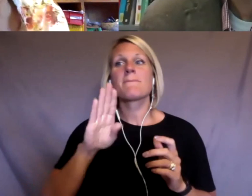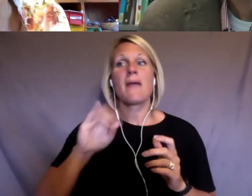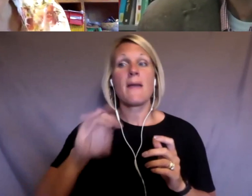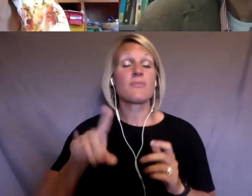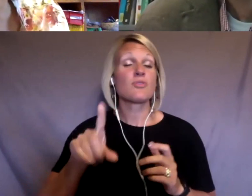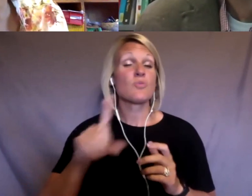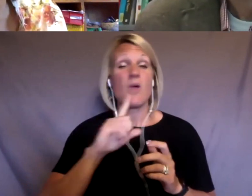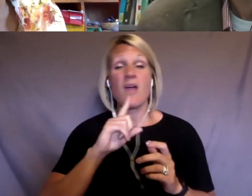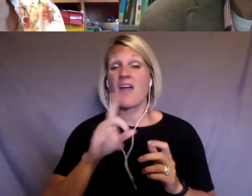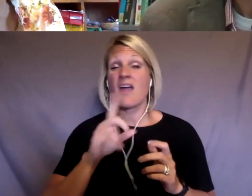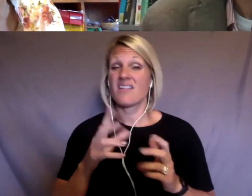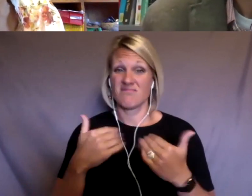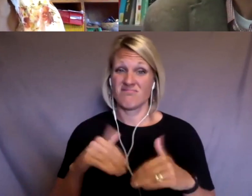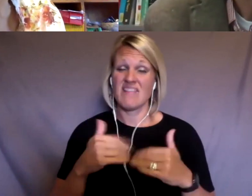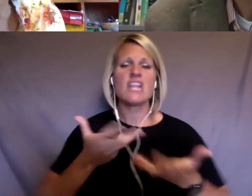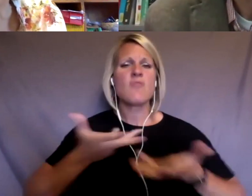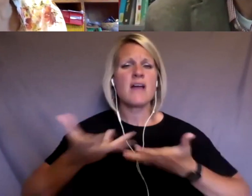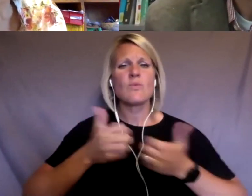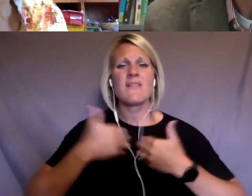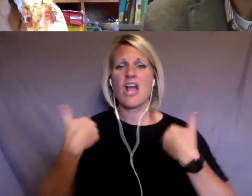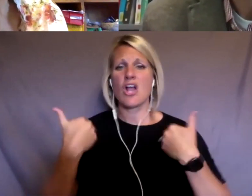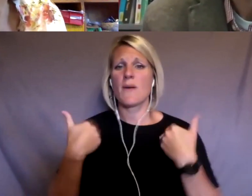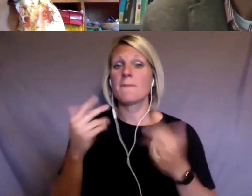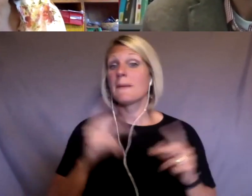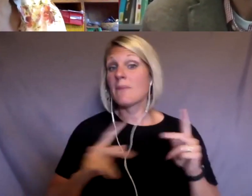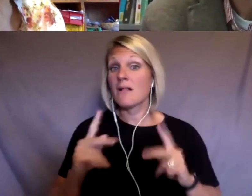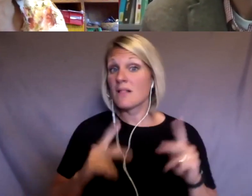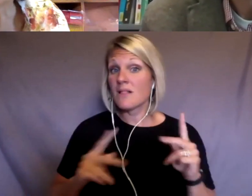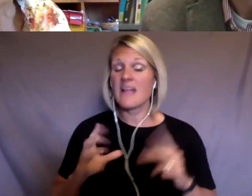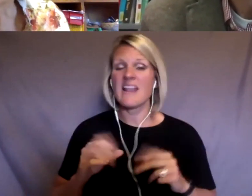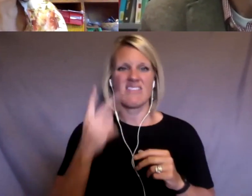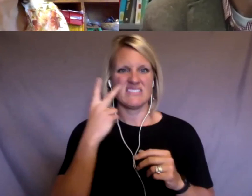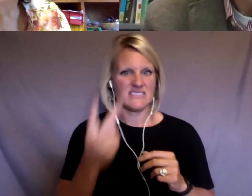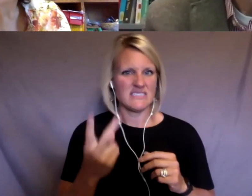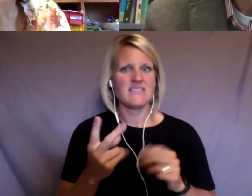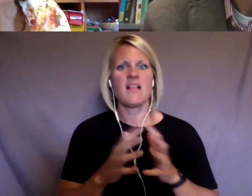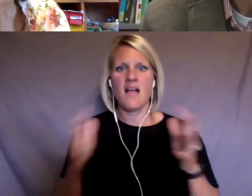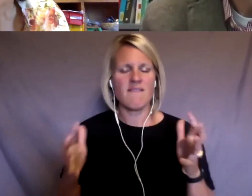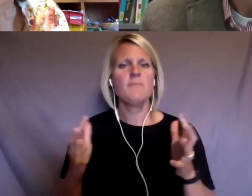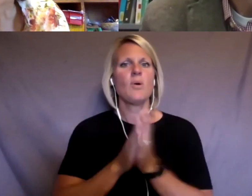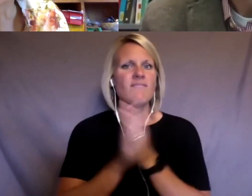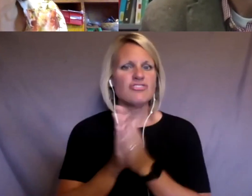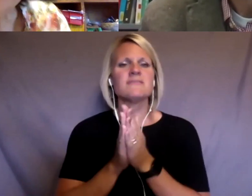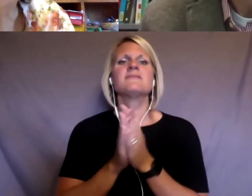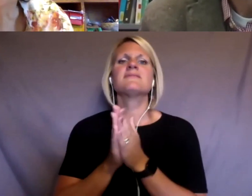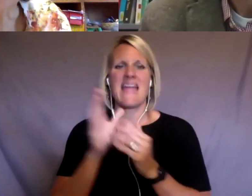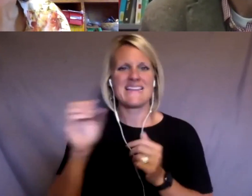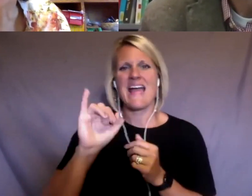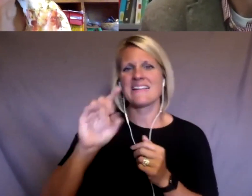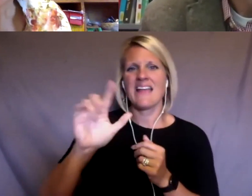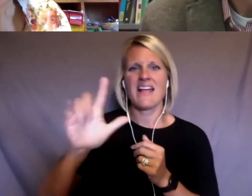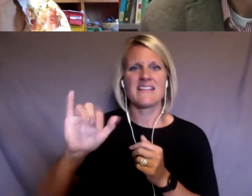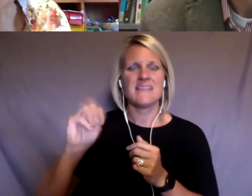interacting with younger people. And I have seen a lot of motivation and idealism among my students that want to